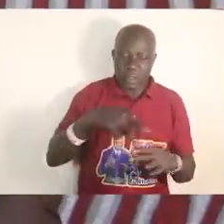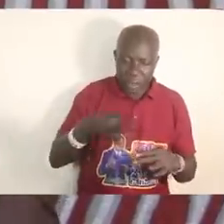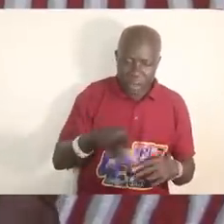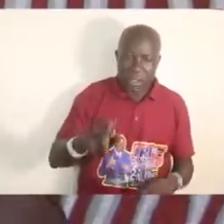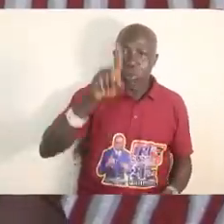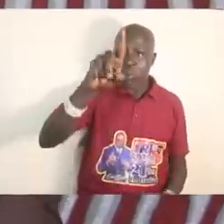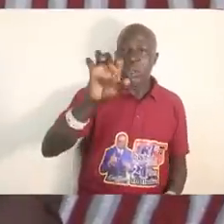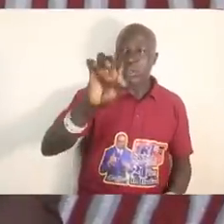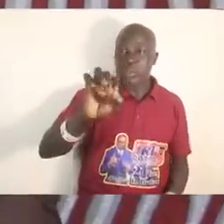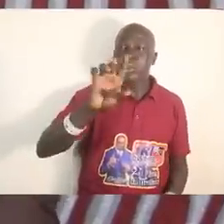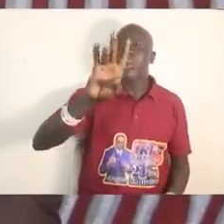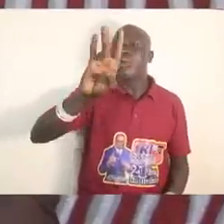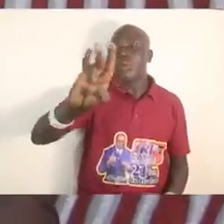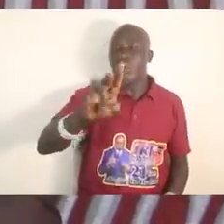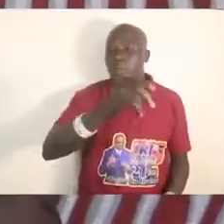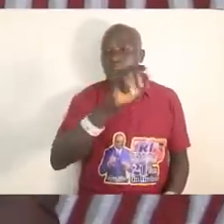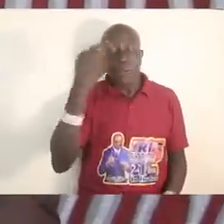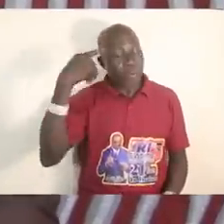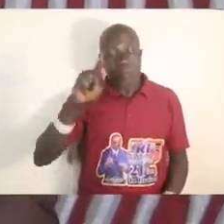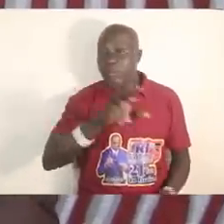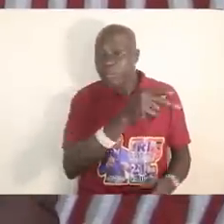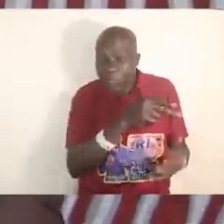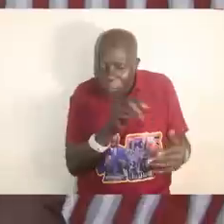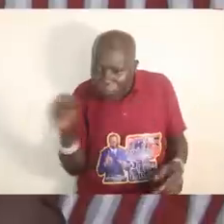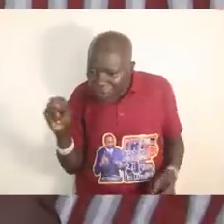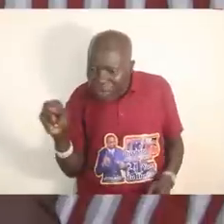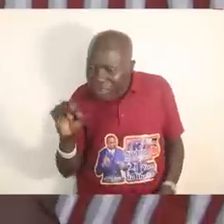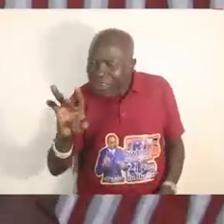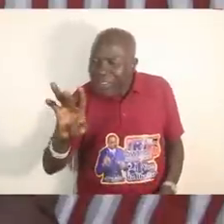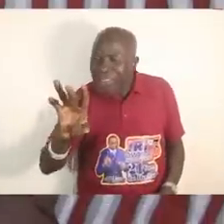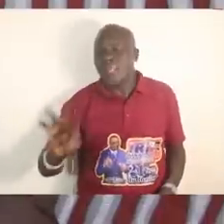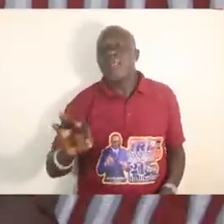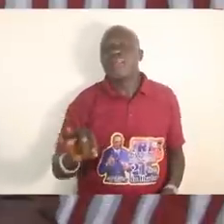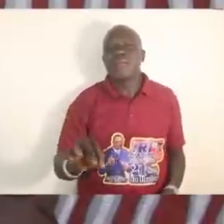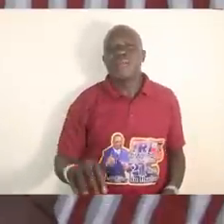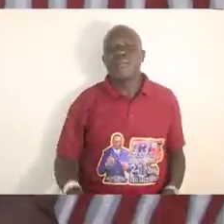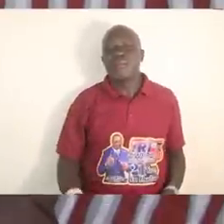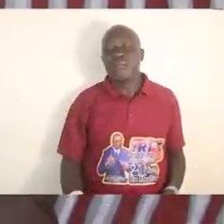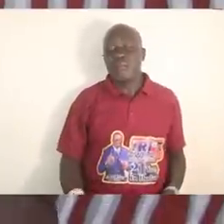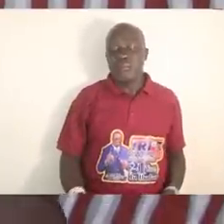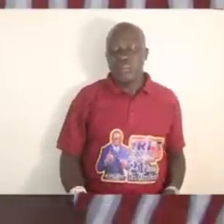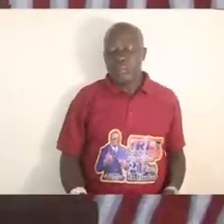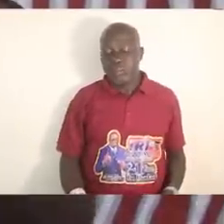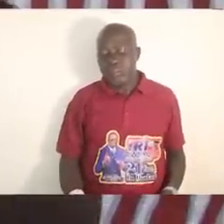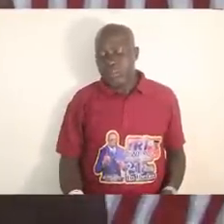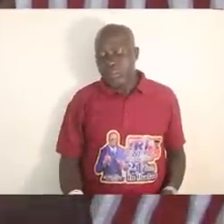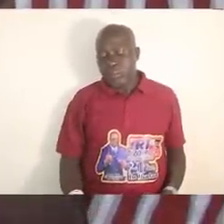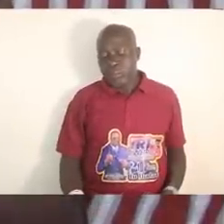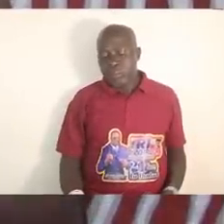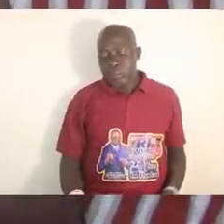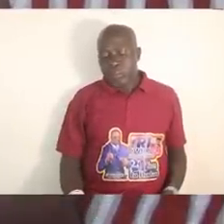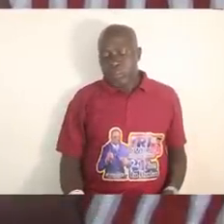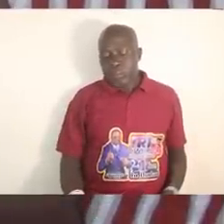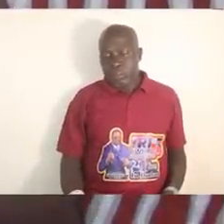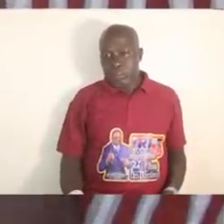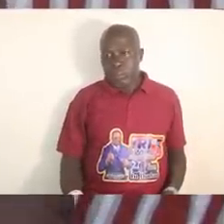Psalm 107. 107. From verse 9. Let's say kesa. Kilo we. Nitori ti o ta ife okan re lorun. Yes. O si fi rekun okan